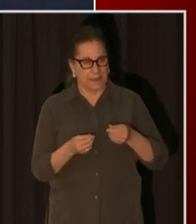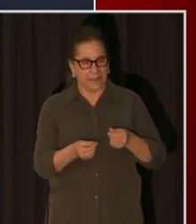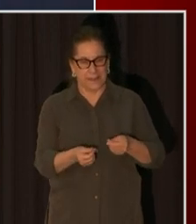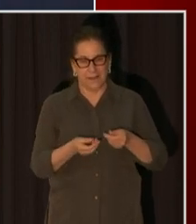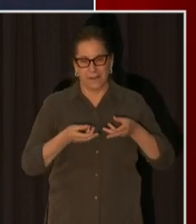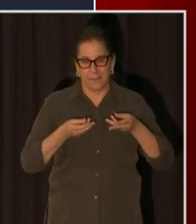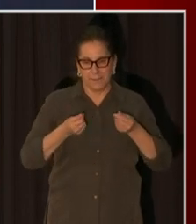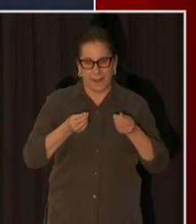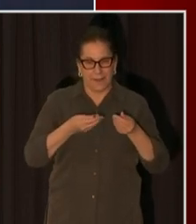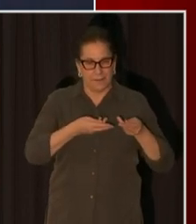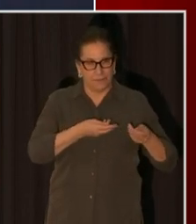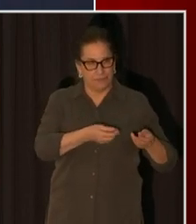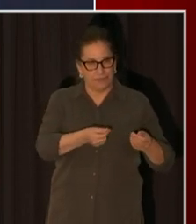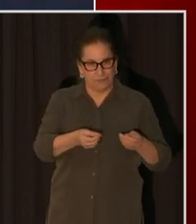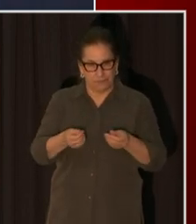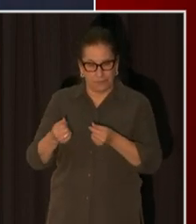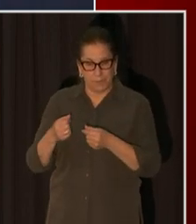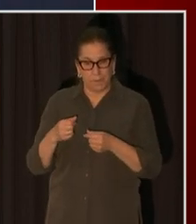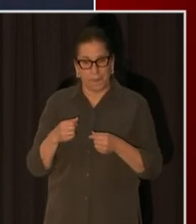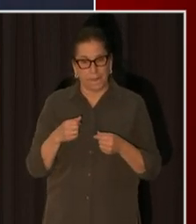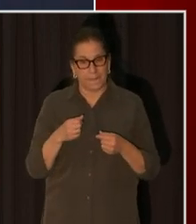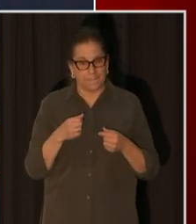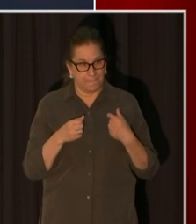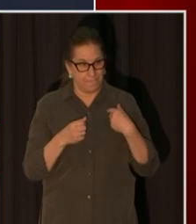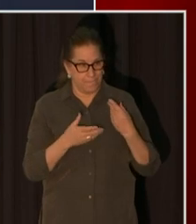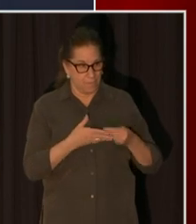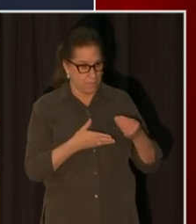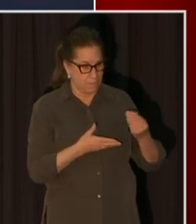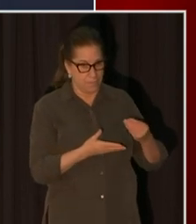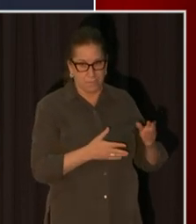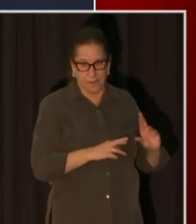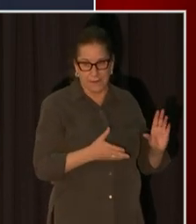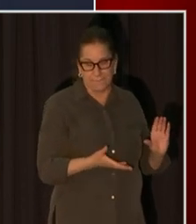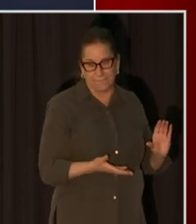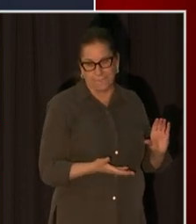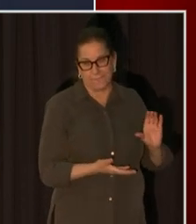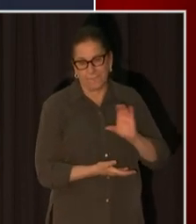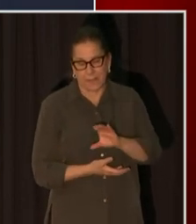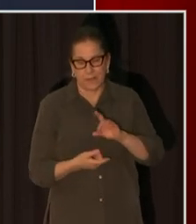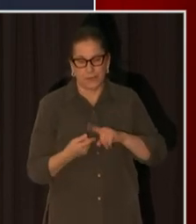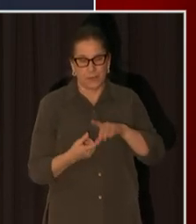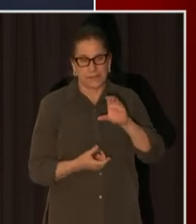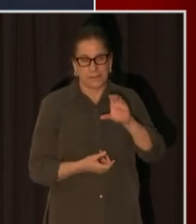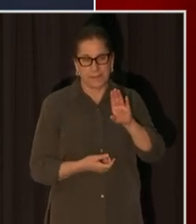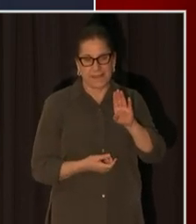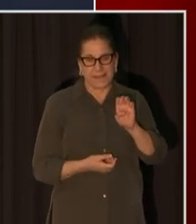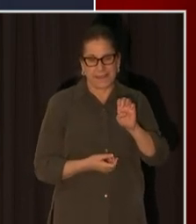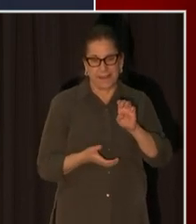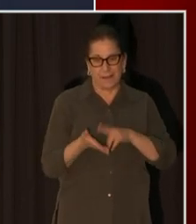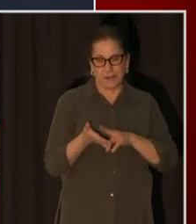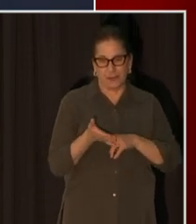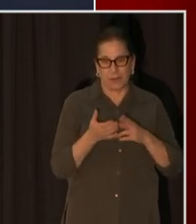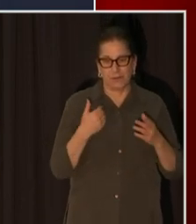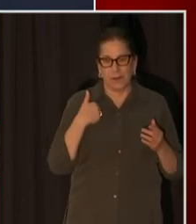Great. And here in D.C., Councilmember Kenya McDuffie has laid out an initiative in order